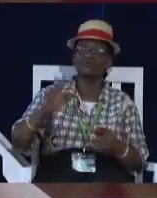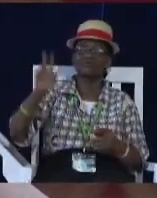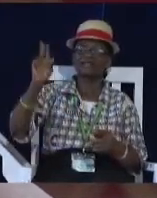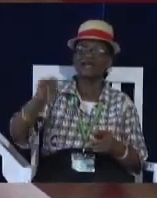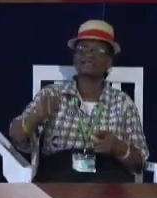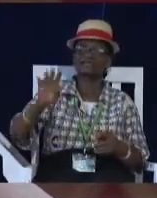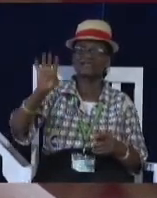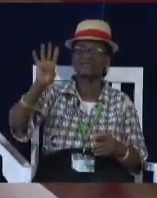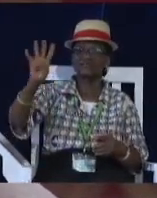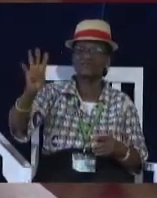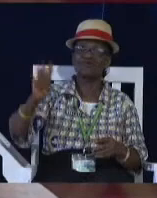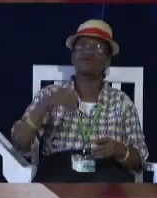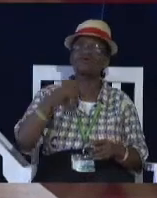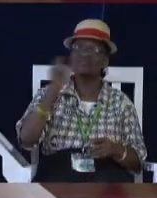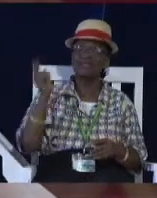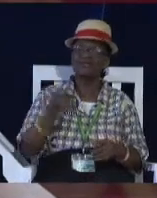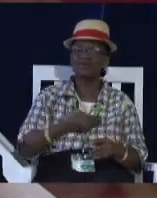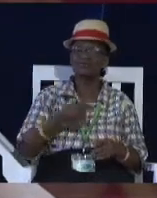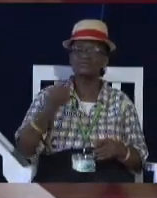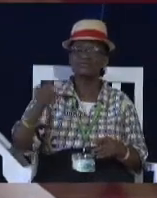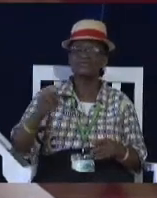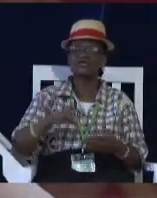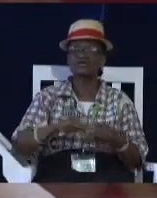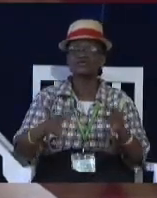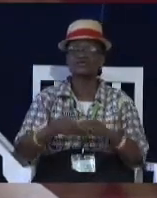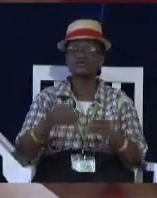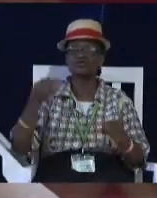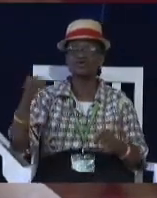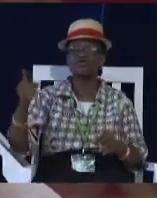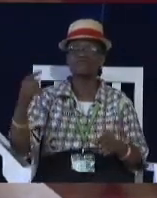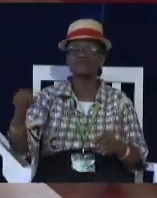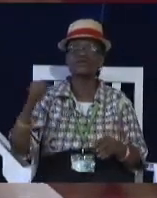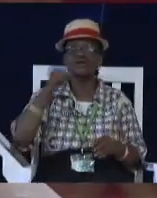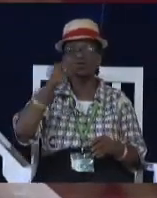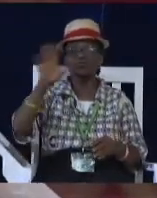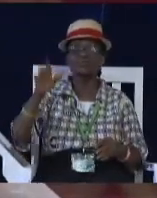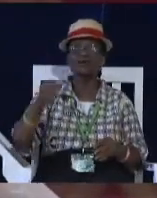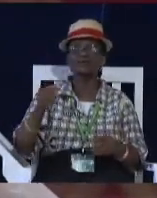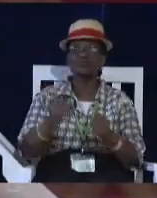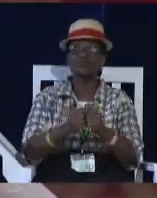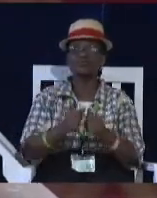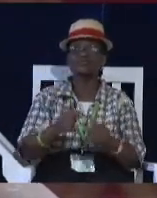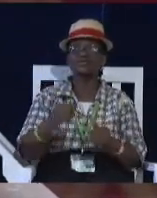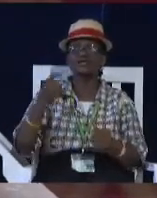34, tells you the story of the woman with the issue of blood.